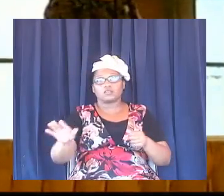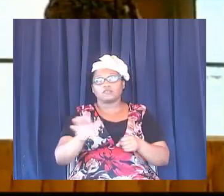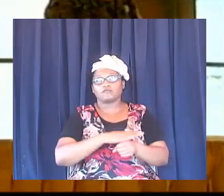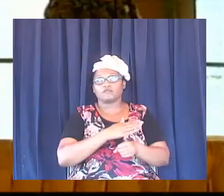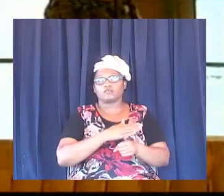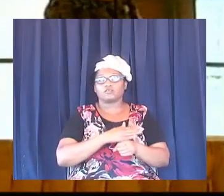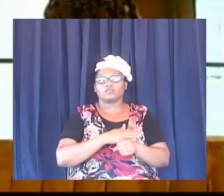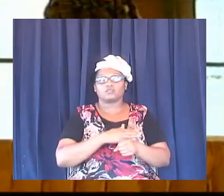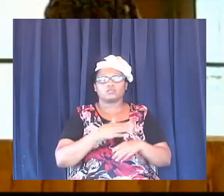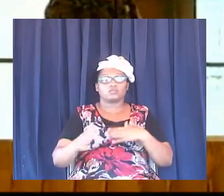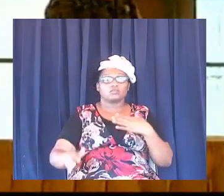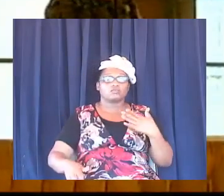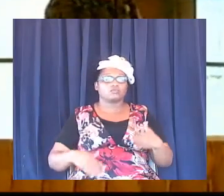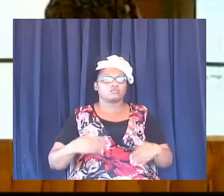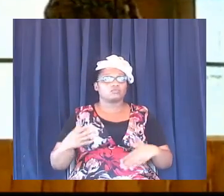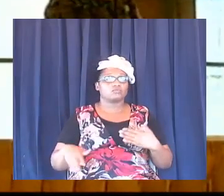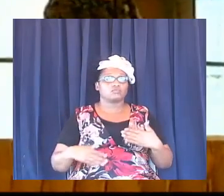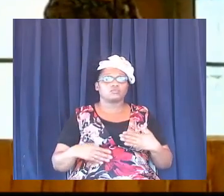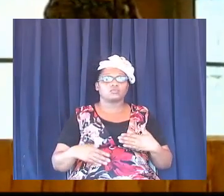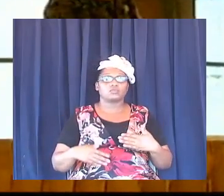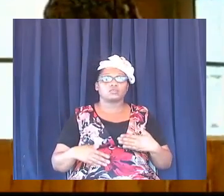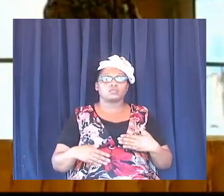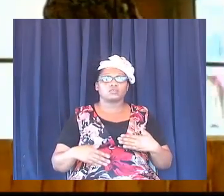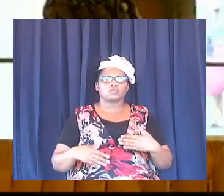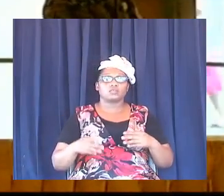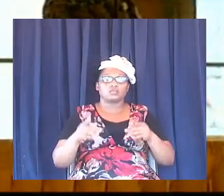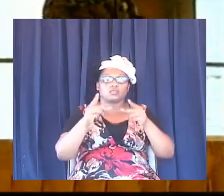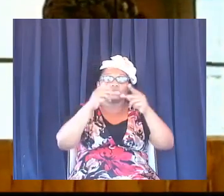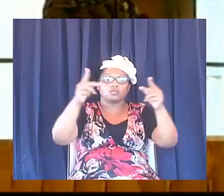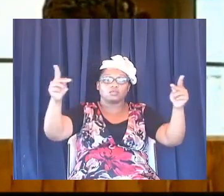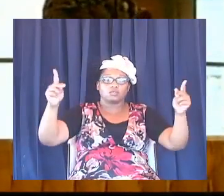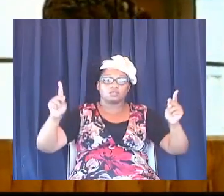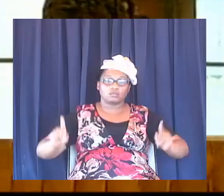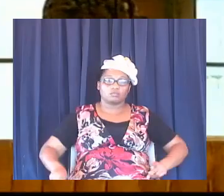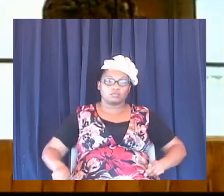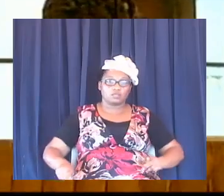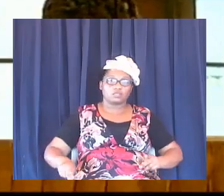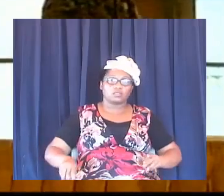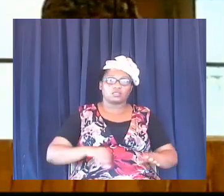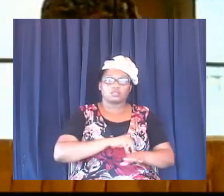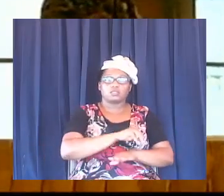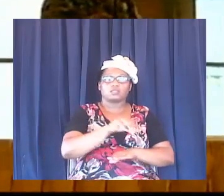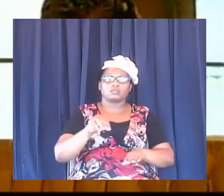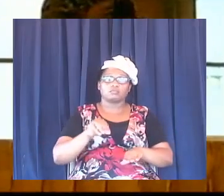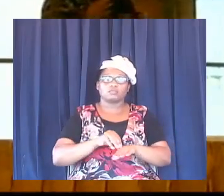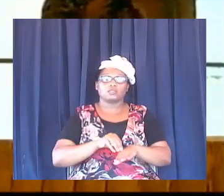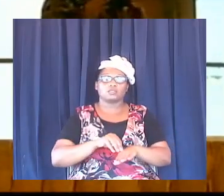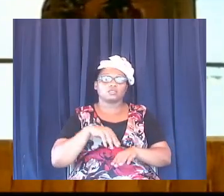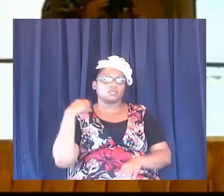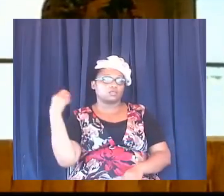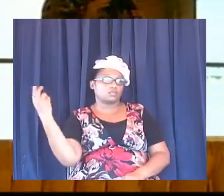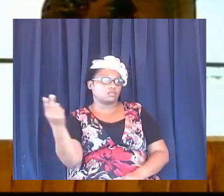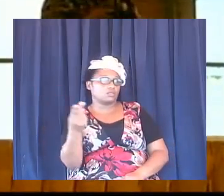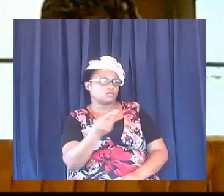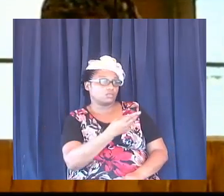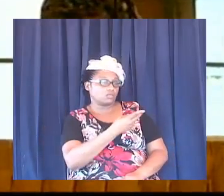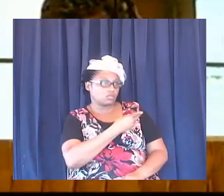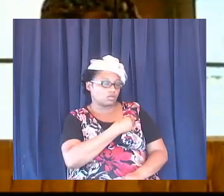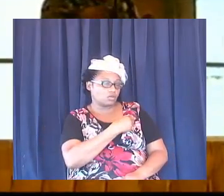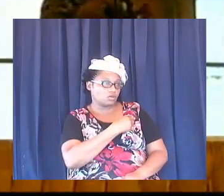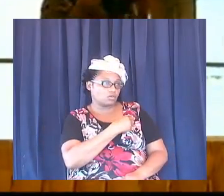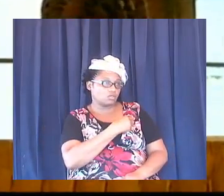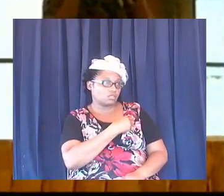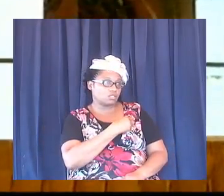this pulpit to minister to us. I know that she can do it in 15 minutes or